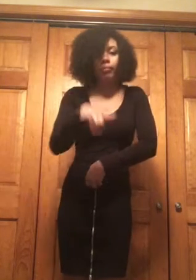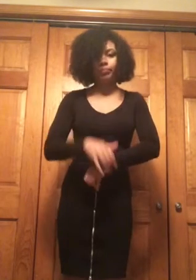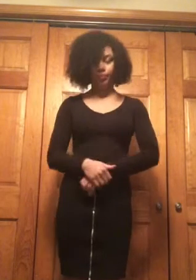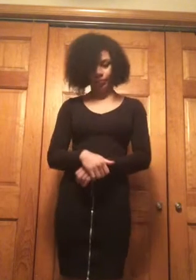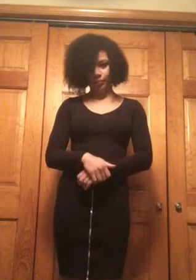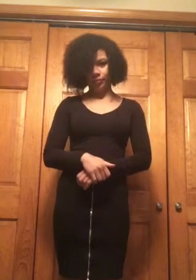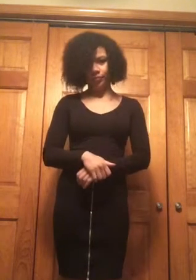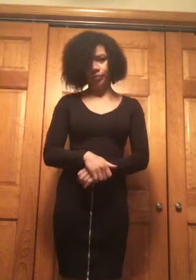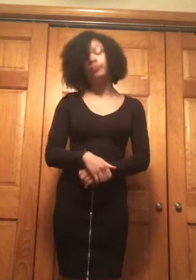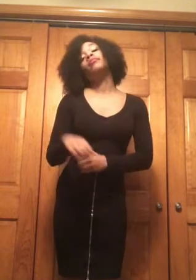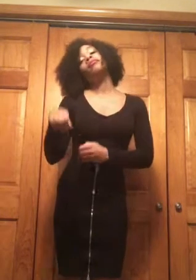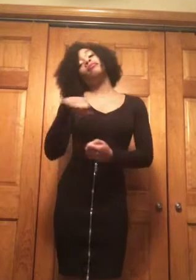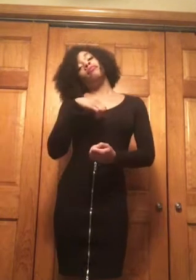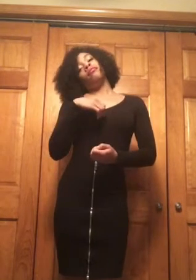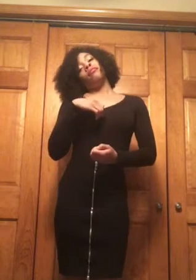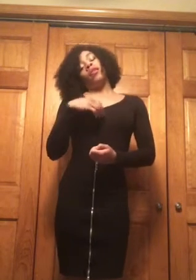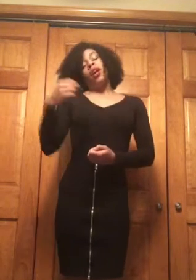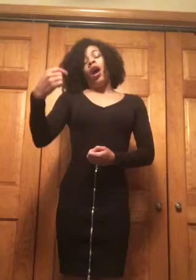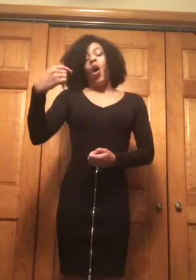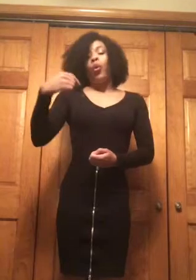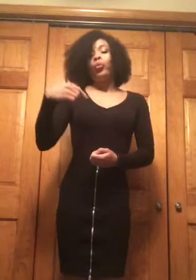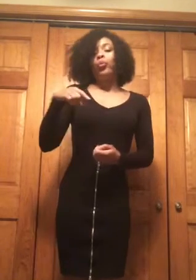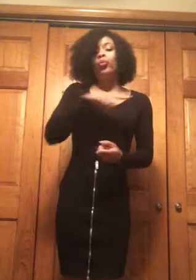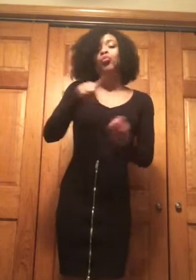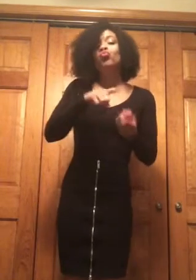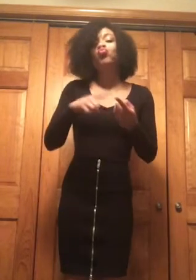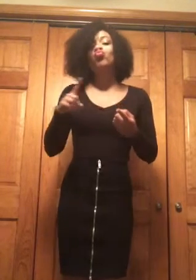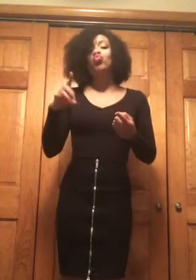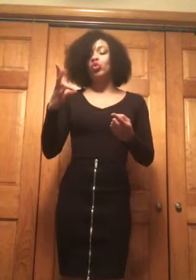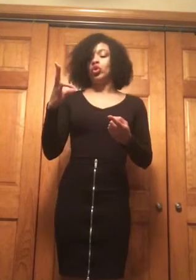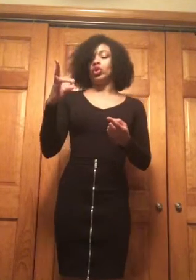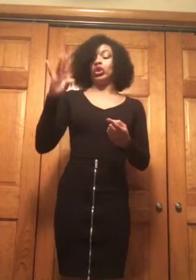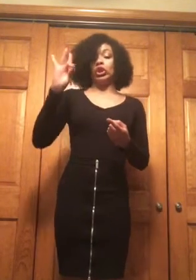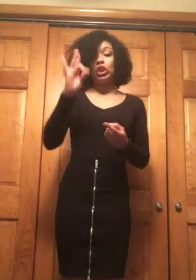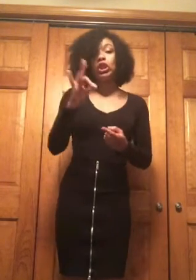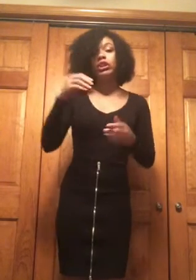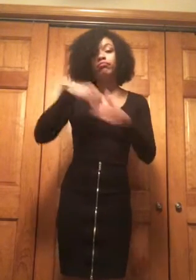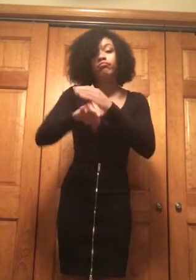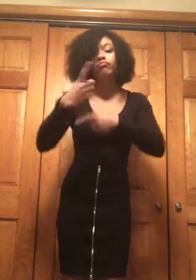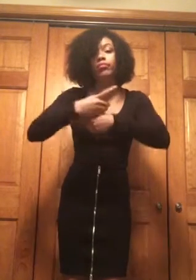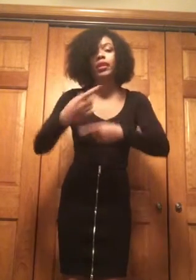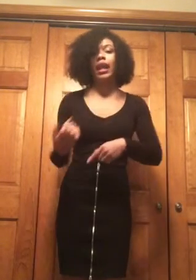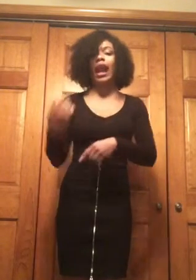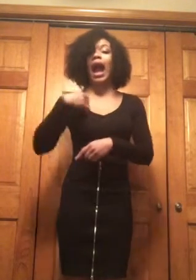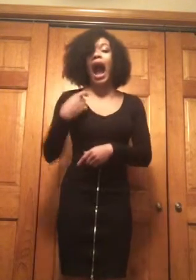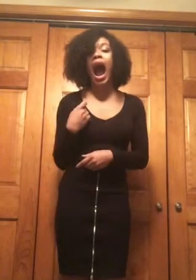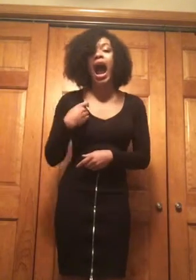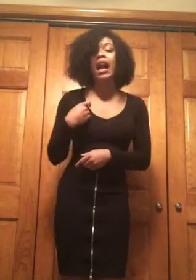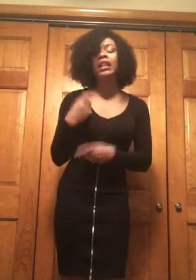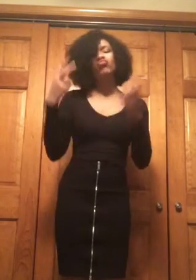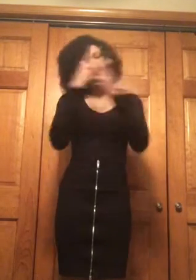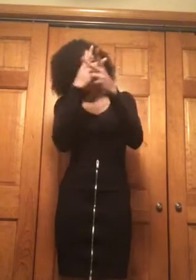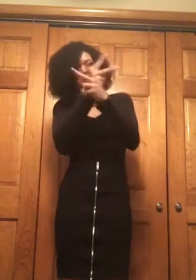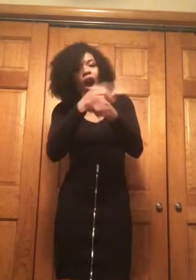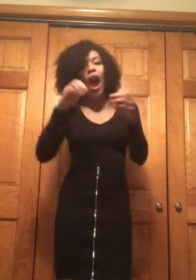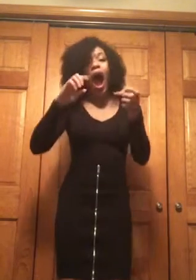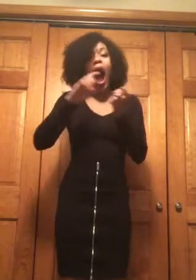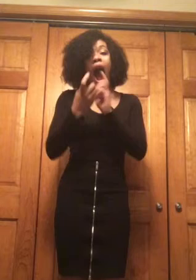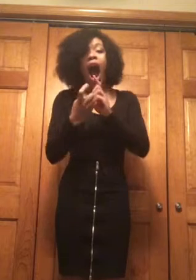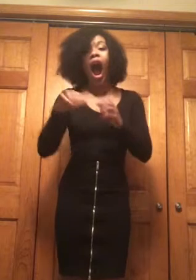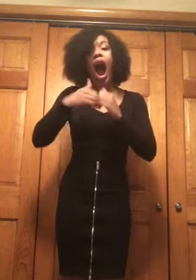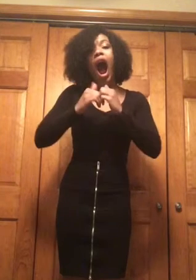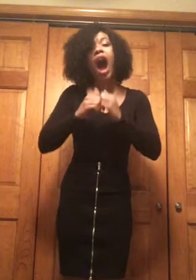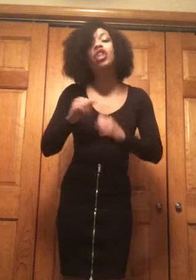dream. Well, on my 8th birthday, my dream sort of came true. I figured out how I could become a superhero. It